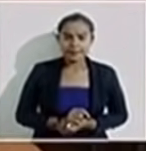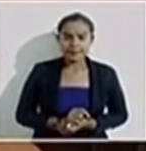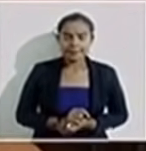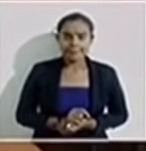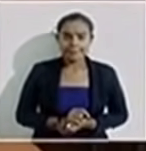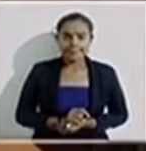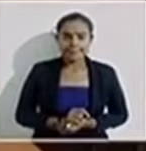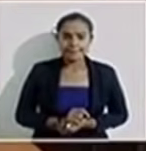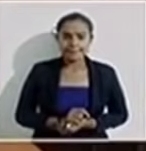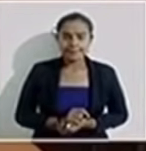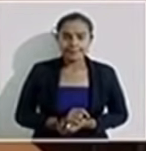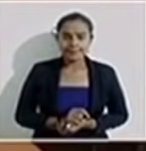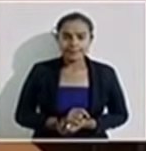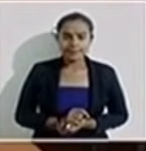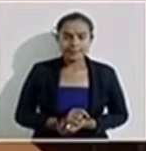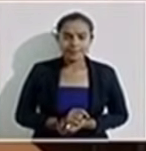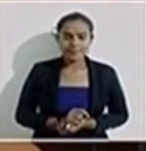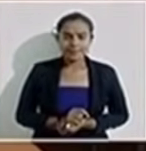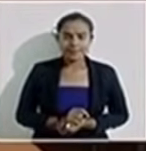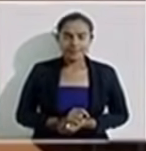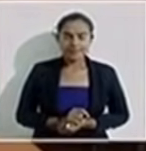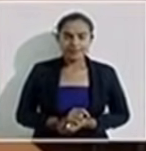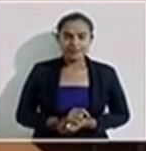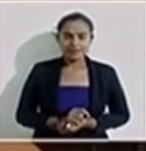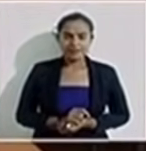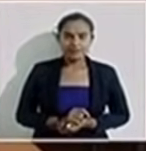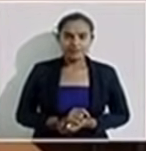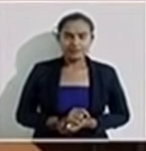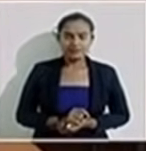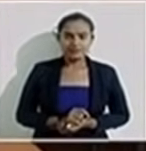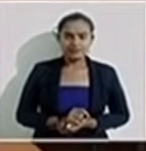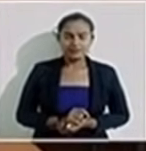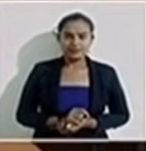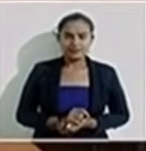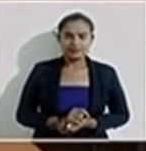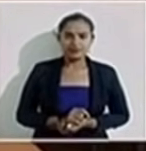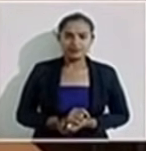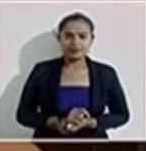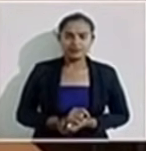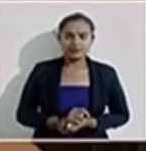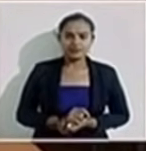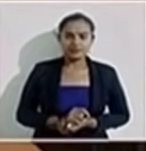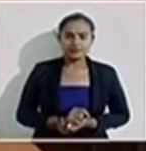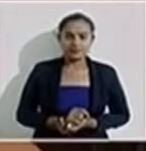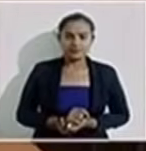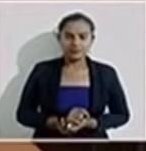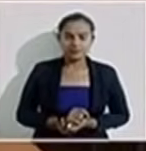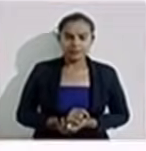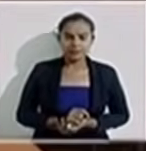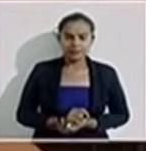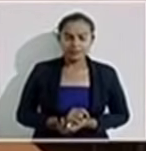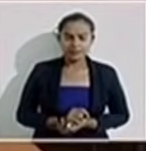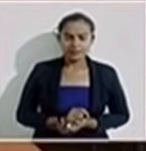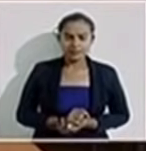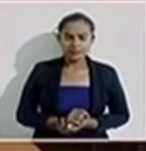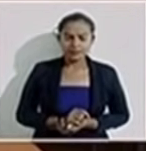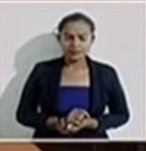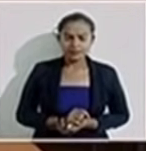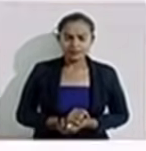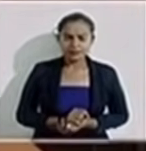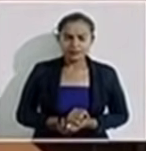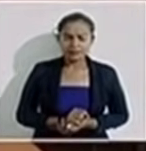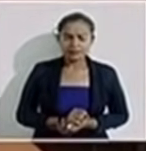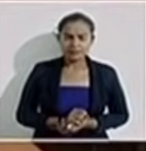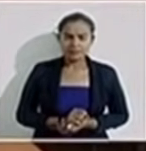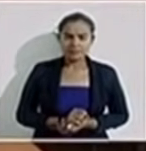right to life and health, as well as civil and political rights. Sri Lanka has long recognized the negative impact of unilateral coercive measures on the enjoyment of human